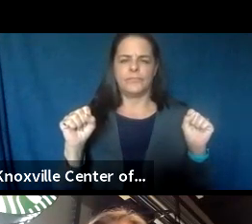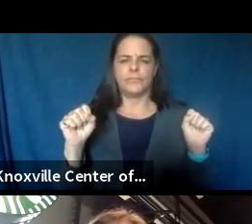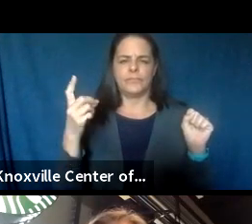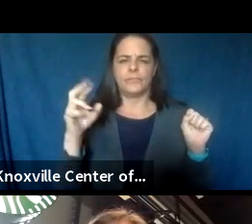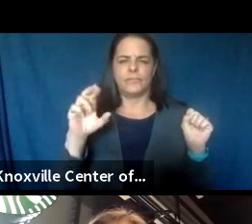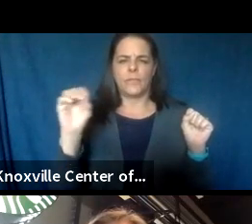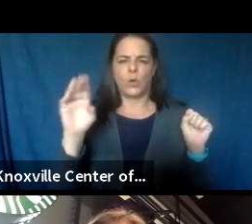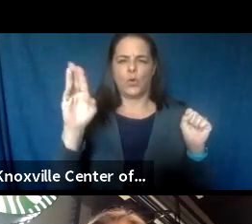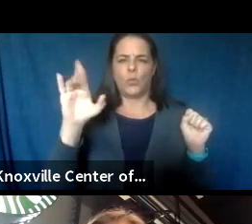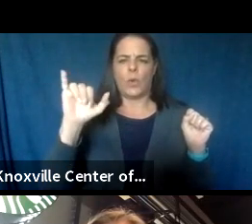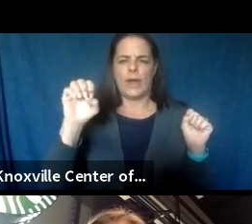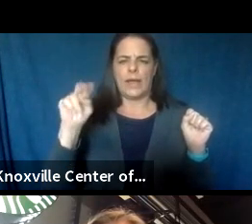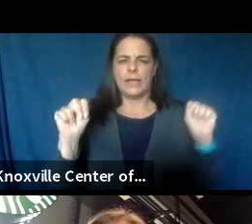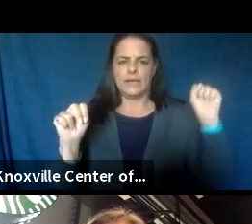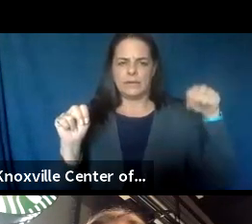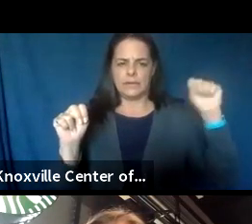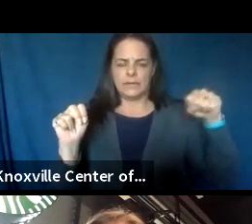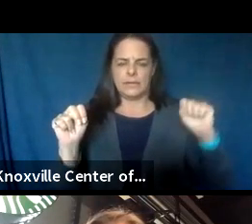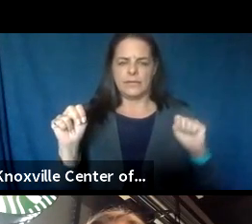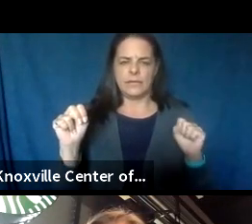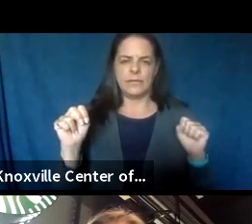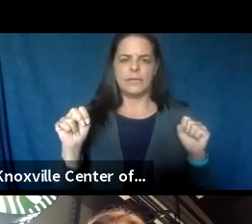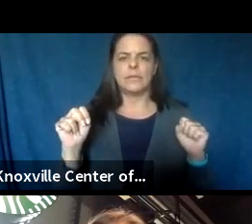Dr. O'Brien? Yes.